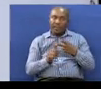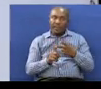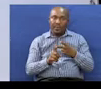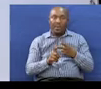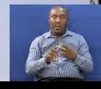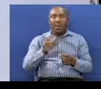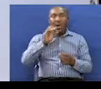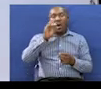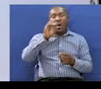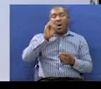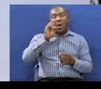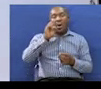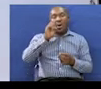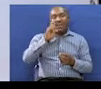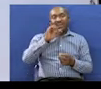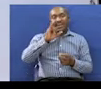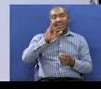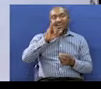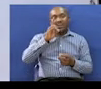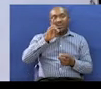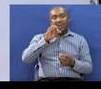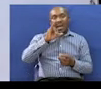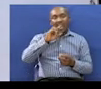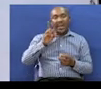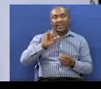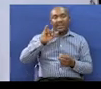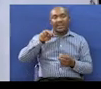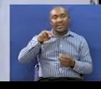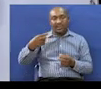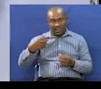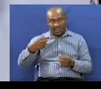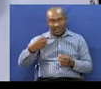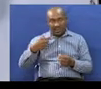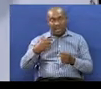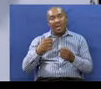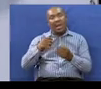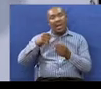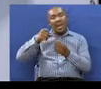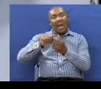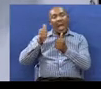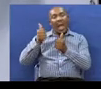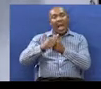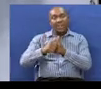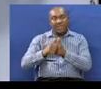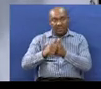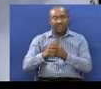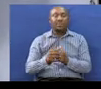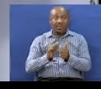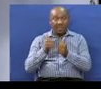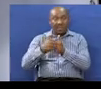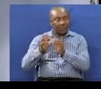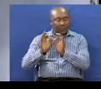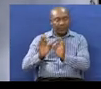good oxidizing agent. Oxygen is a good oxidizing agent. Good